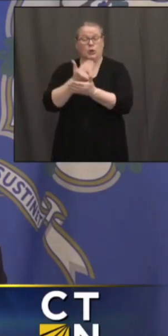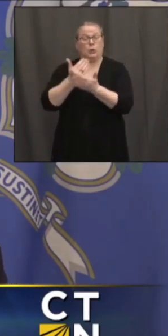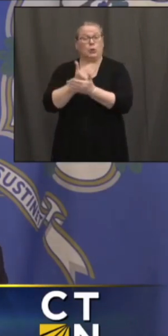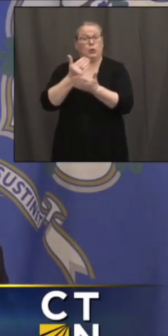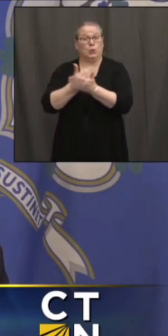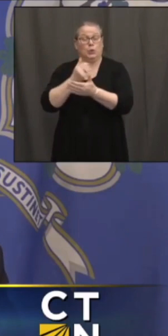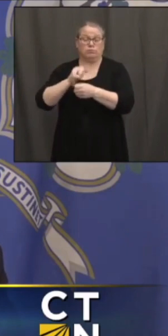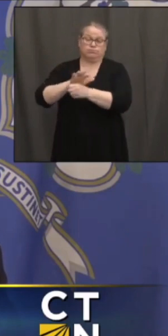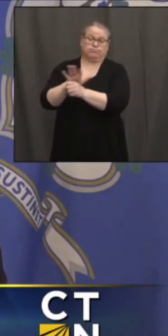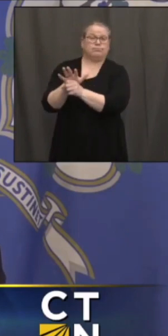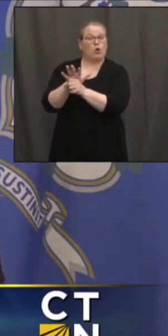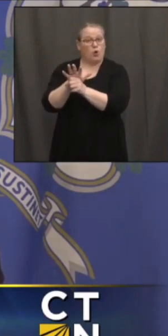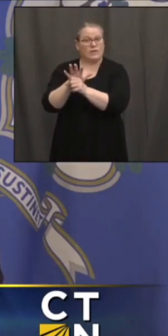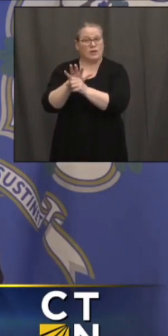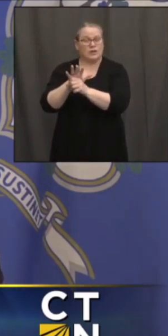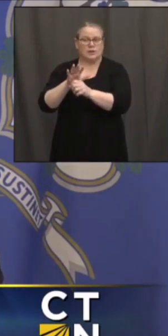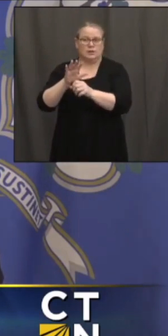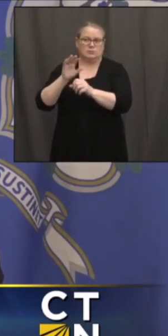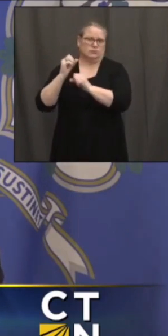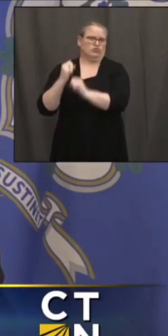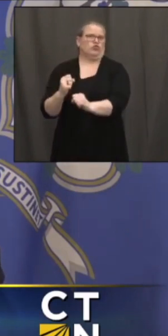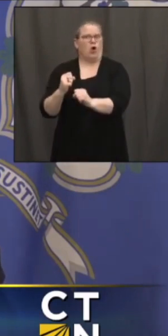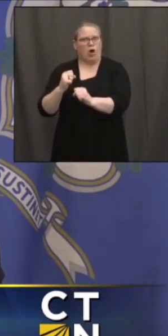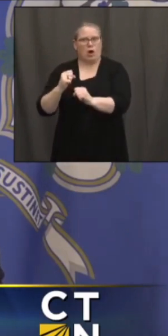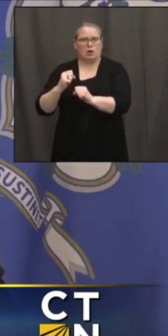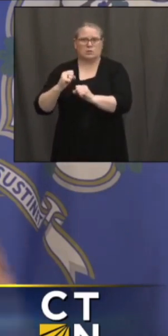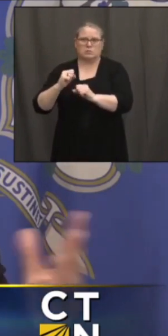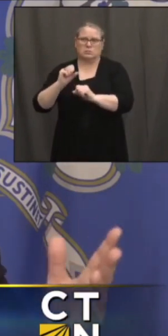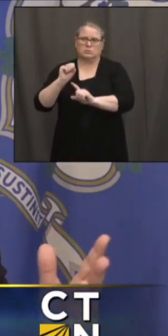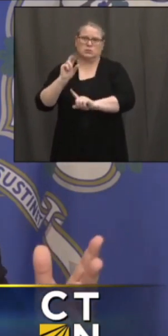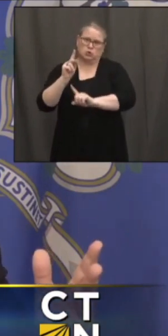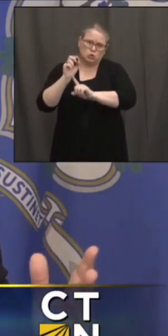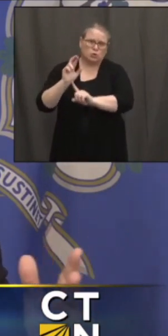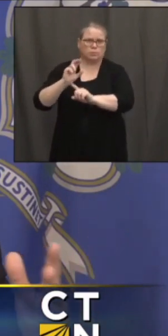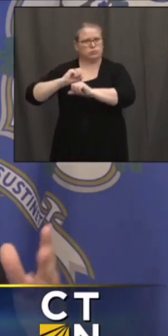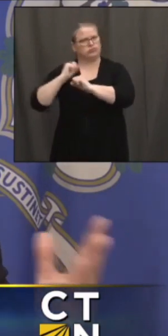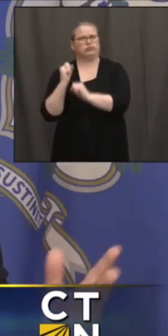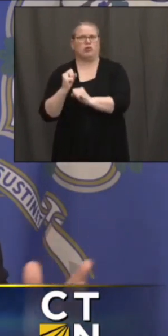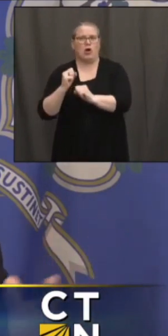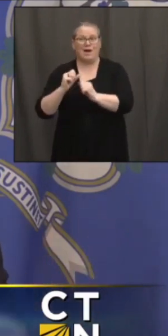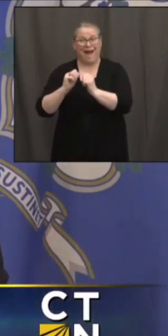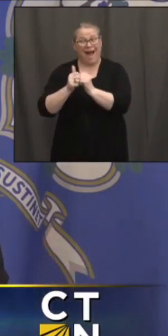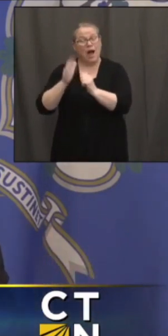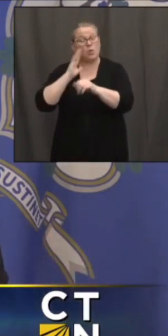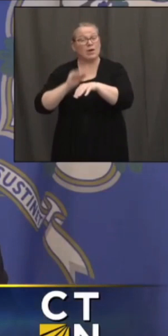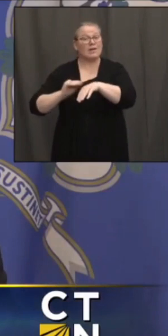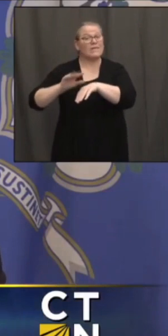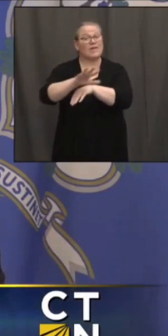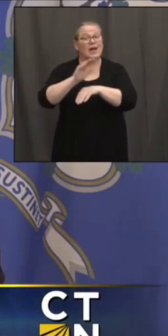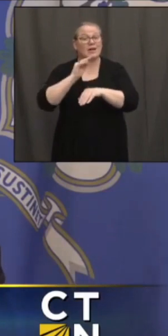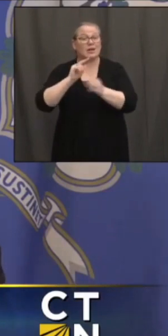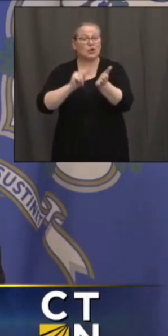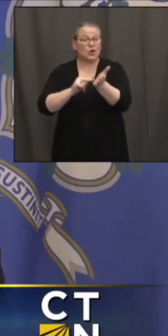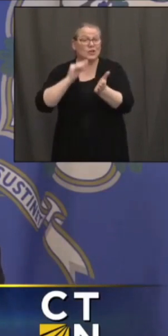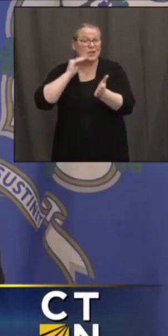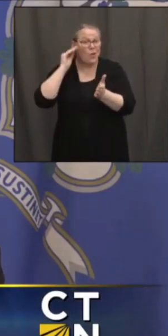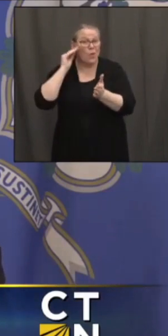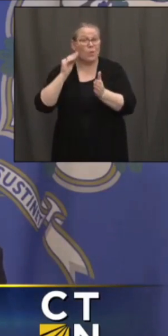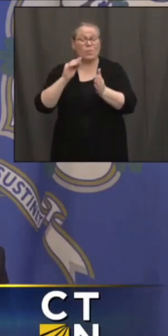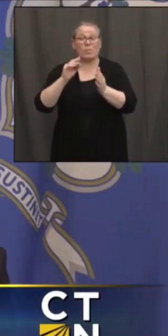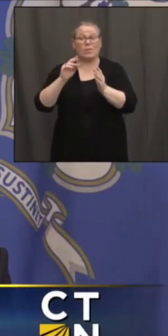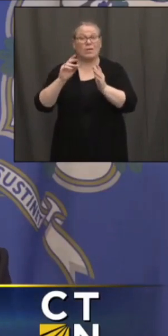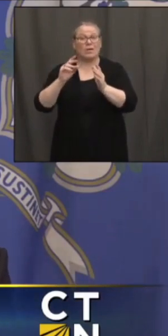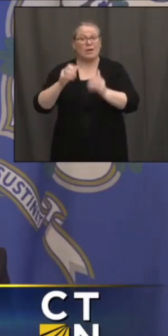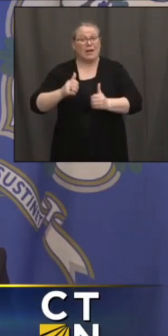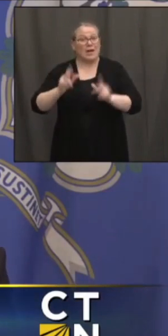this COVID virus, super infectious, what risk that may be in congregate settings like nursing homes may mean